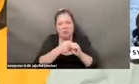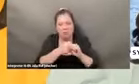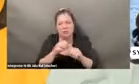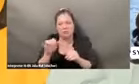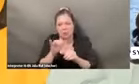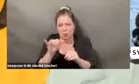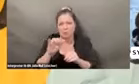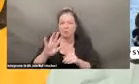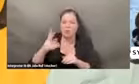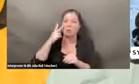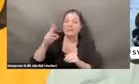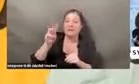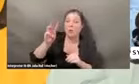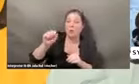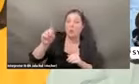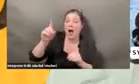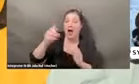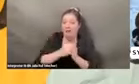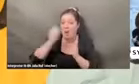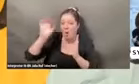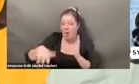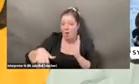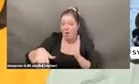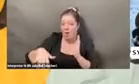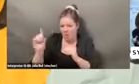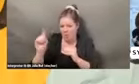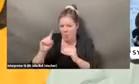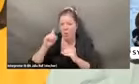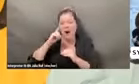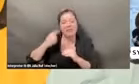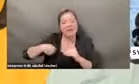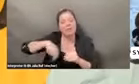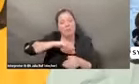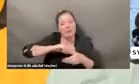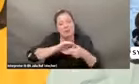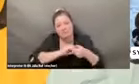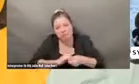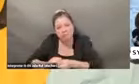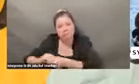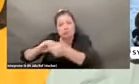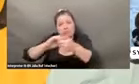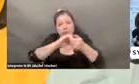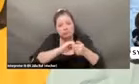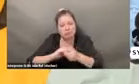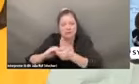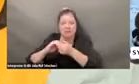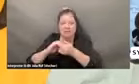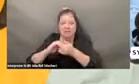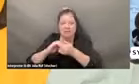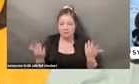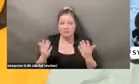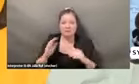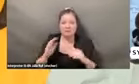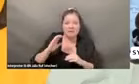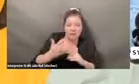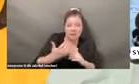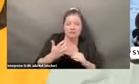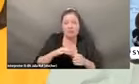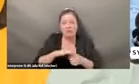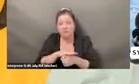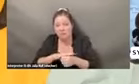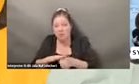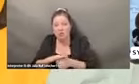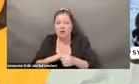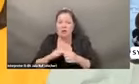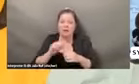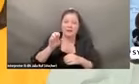change in the directive. I rather think that we need to work together on all levels with all stakeholders to make sure that the feedback mechanism actually works in a